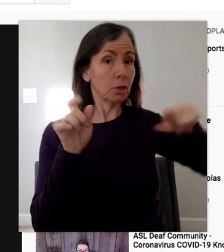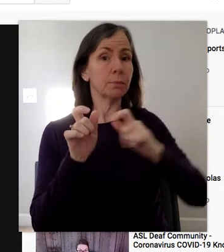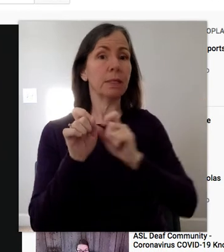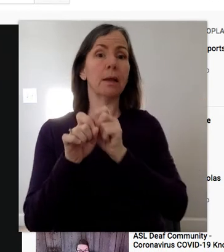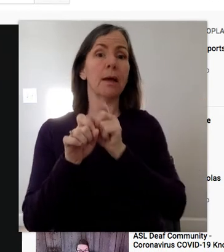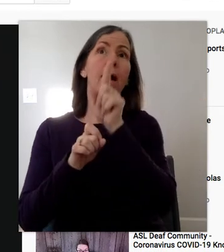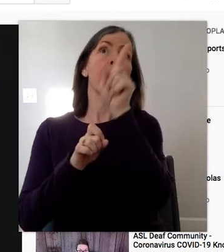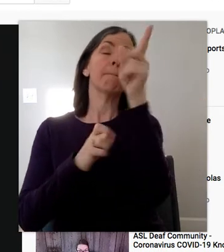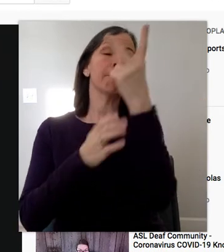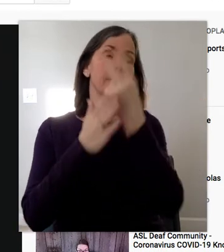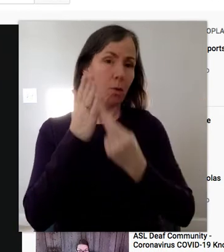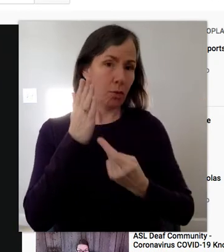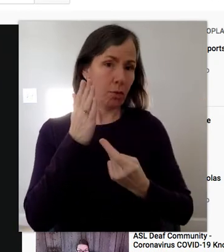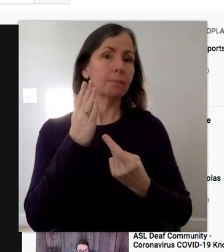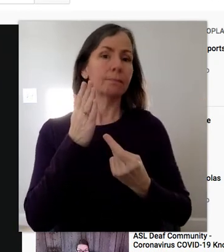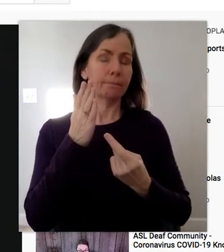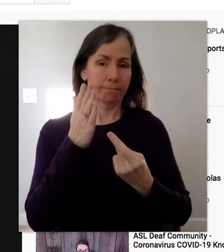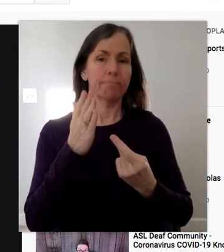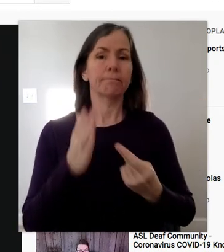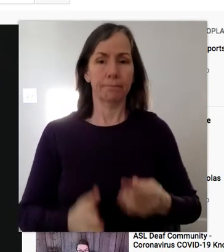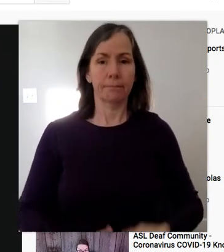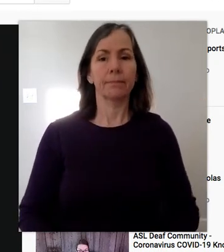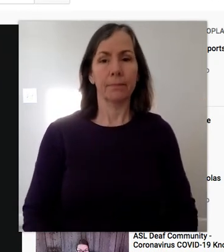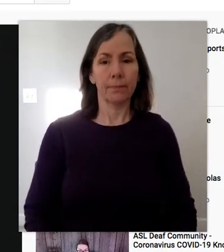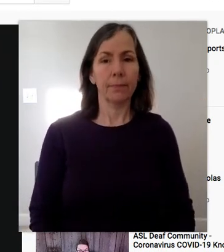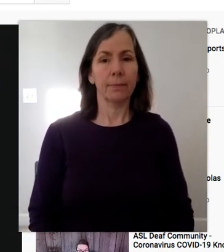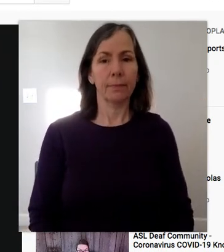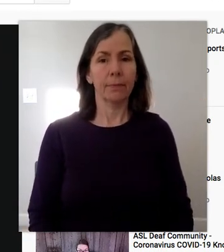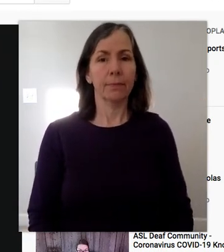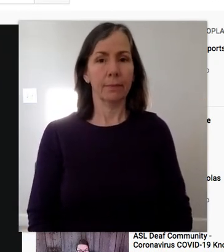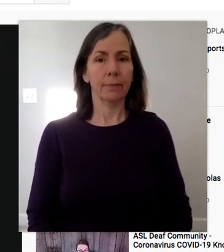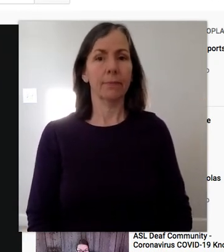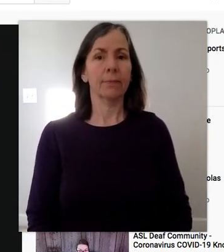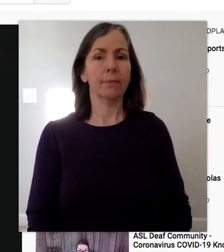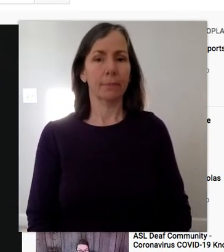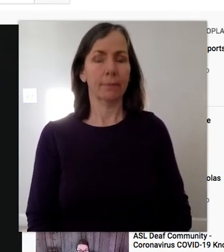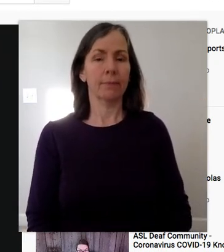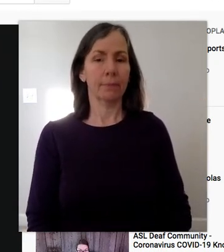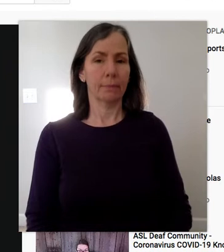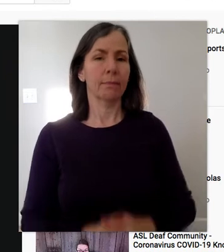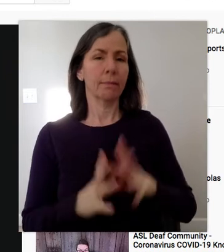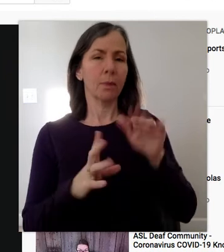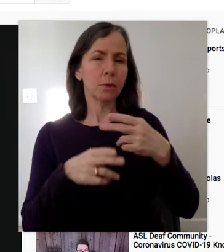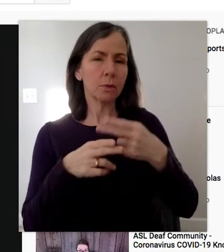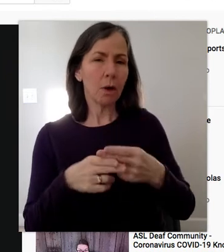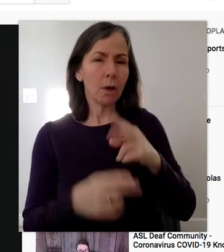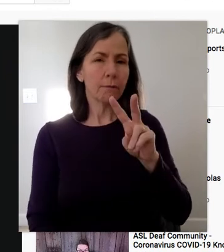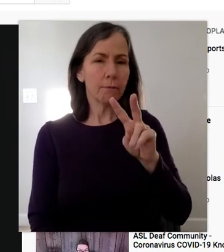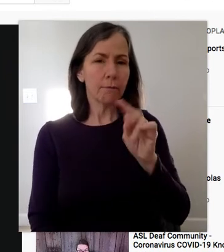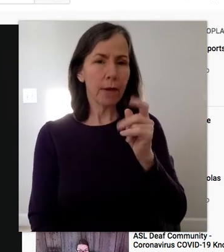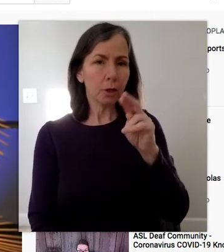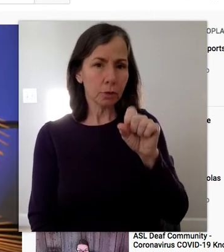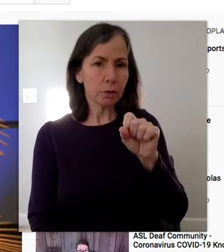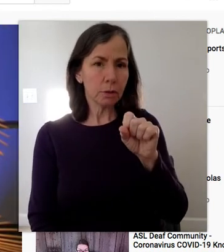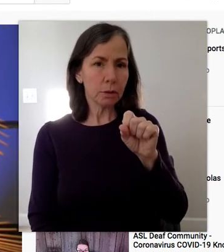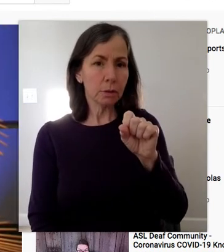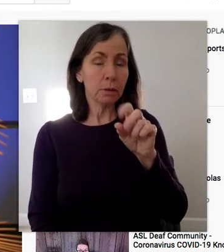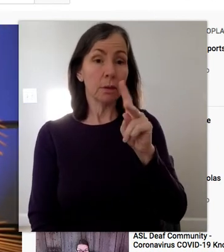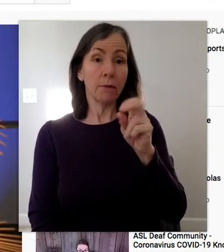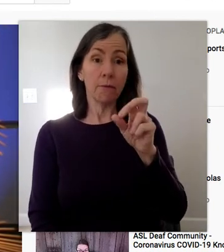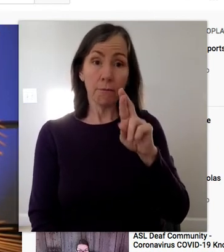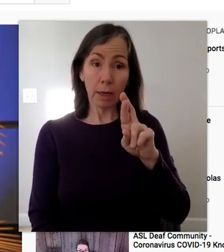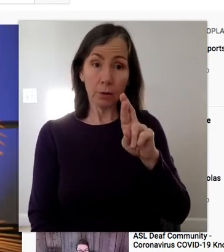velocity components, the vertical and the horizontal, can be represented as vectors. A vector is basically an arrow in